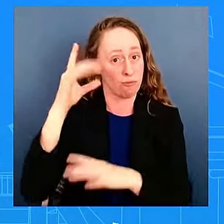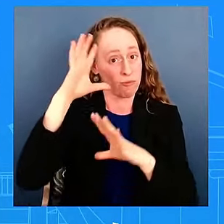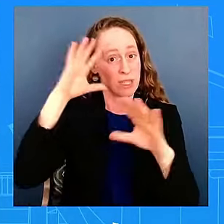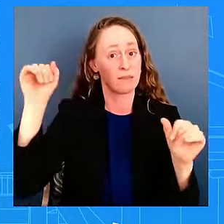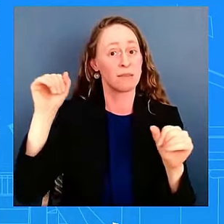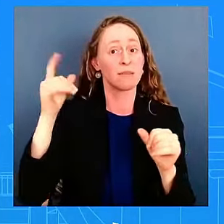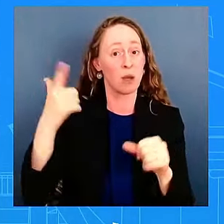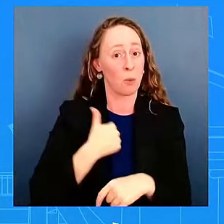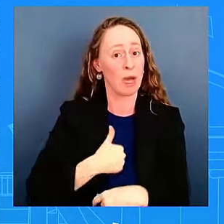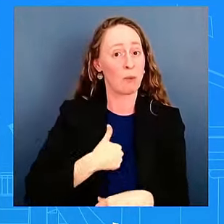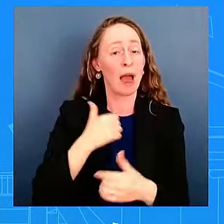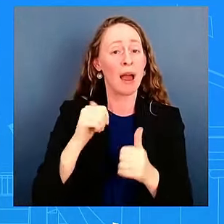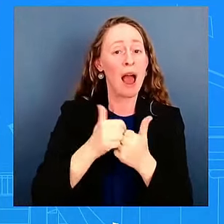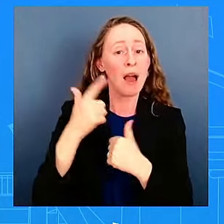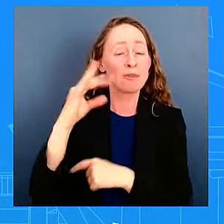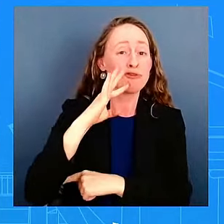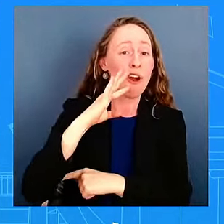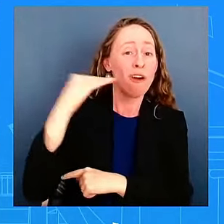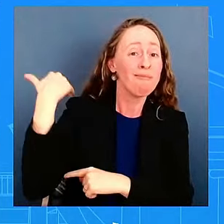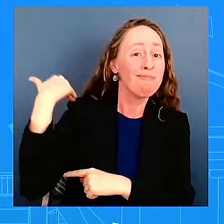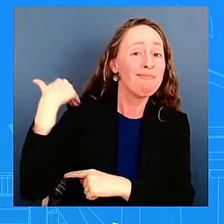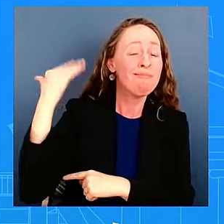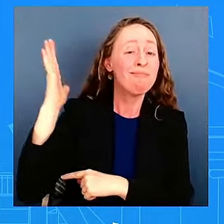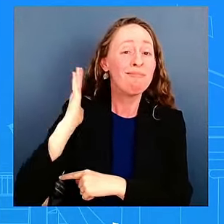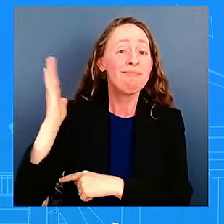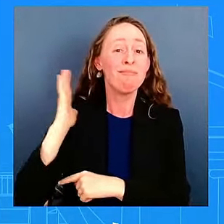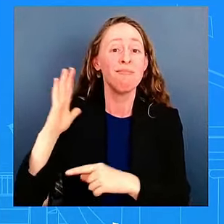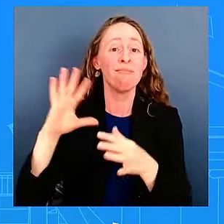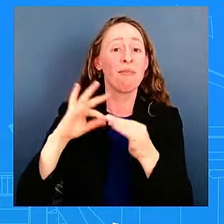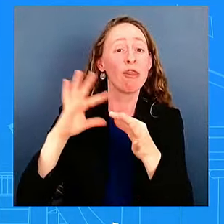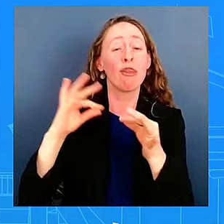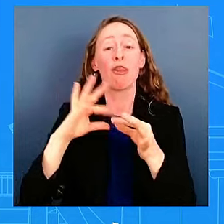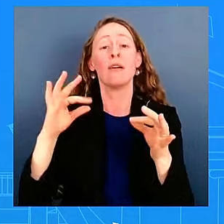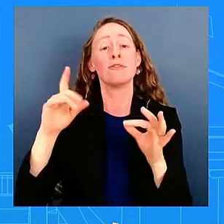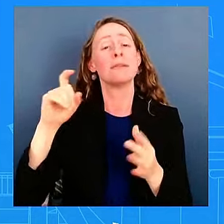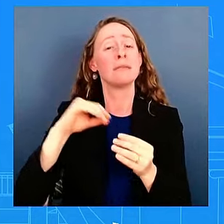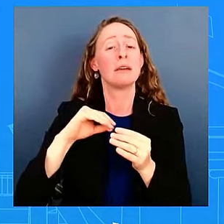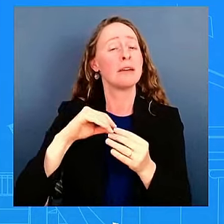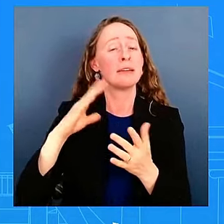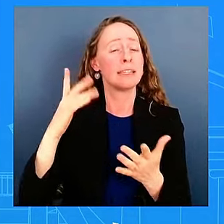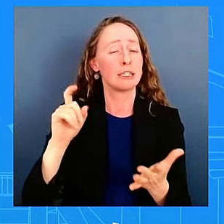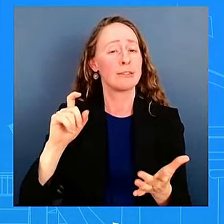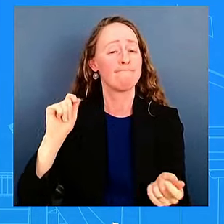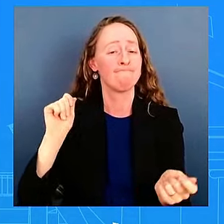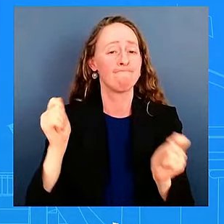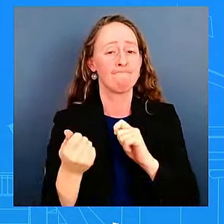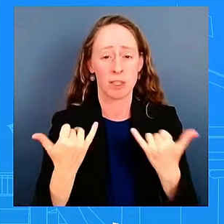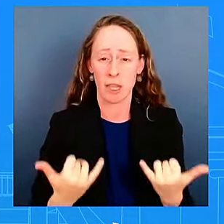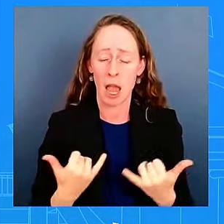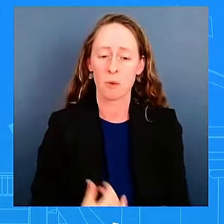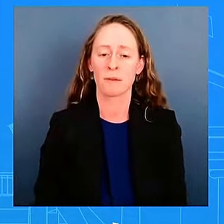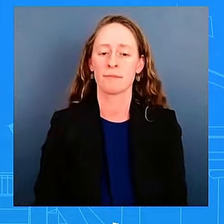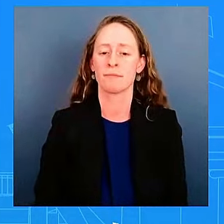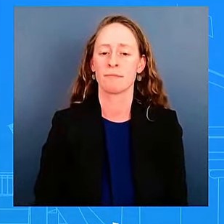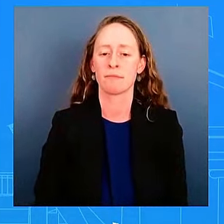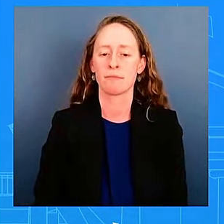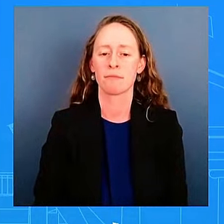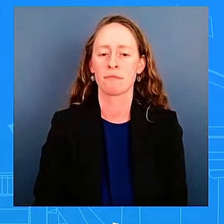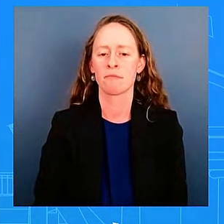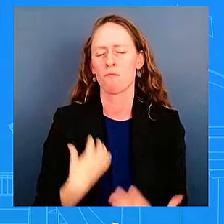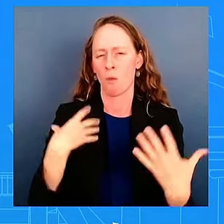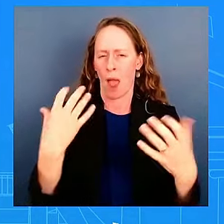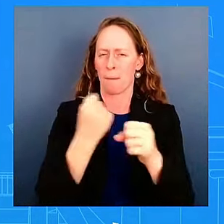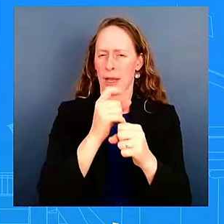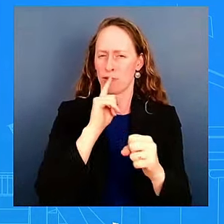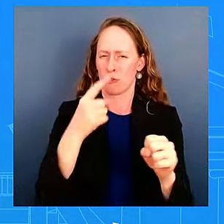rhetoric, or is it just a call for other people to make changes? So I want to just be very clear, and you know this. I've been asked about anytime there's violence, sadly,